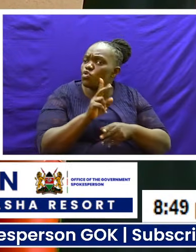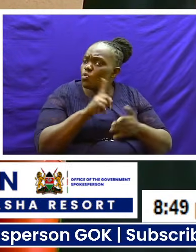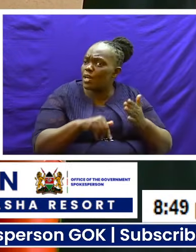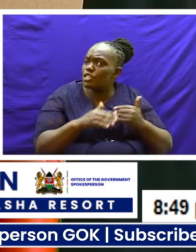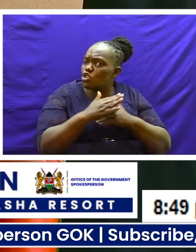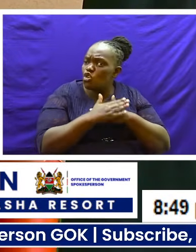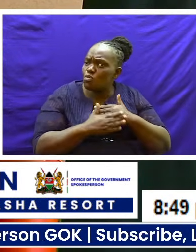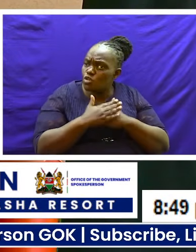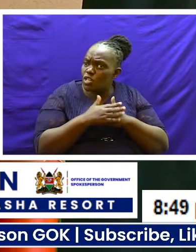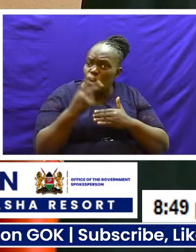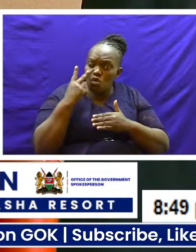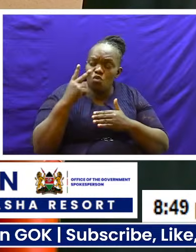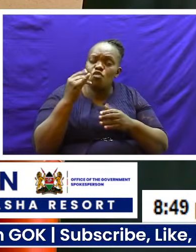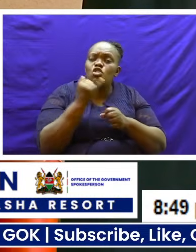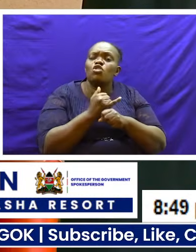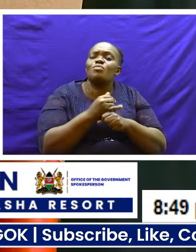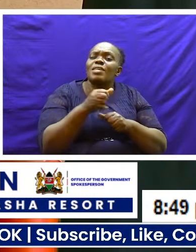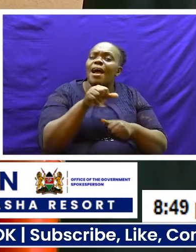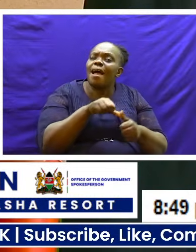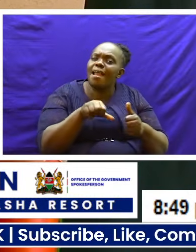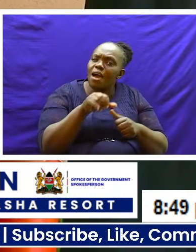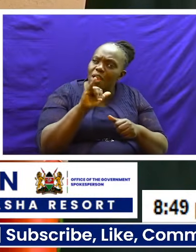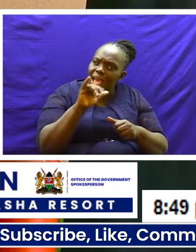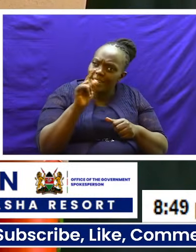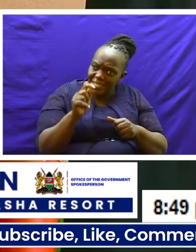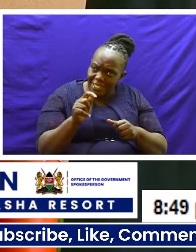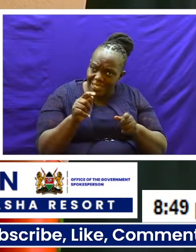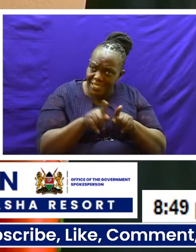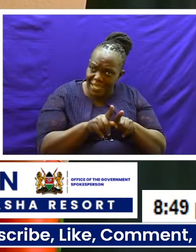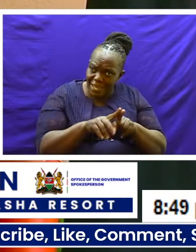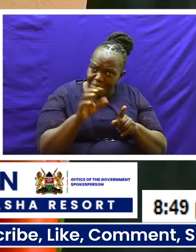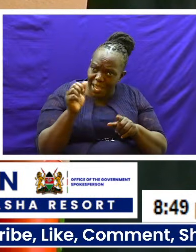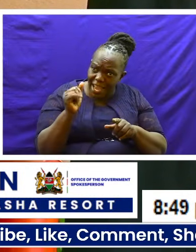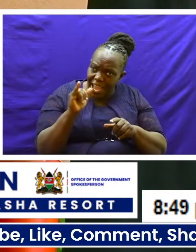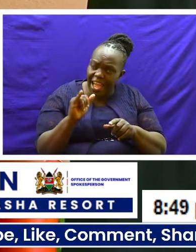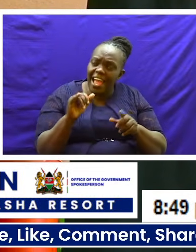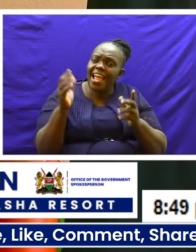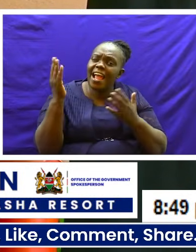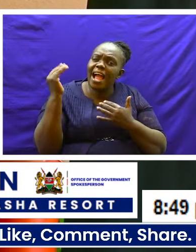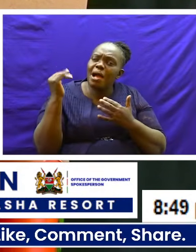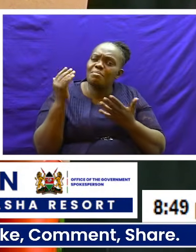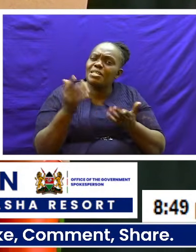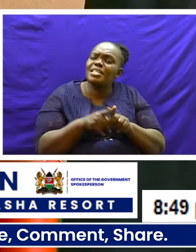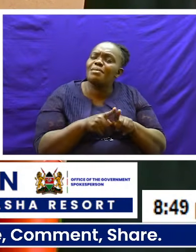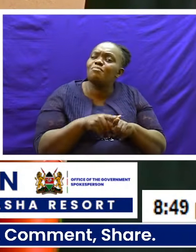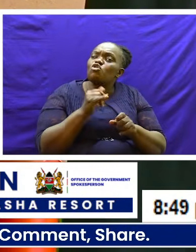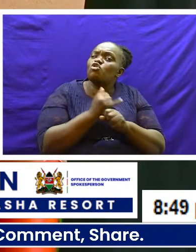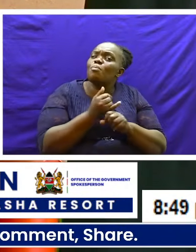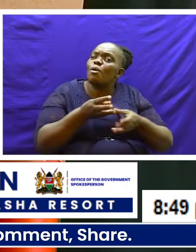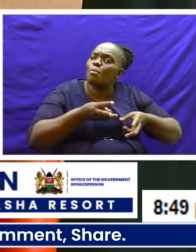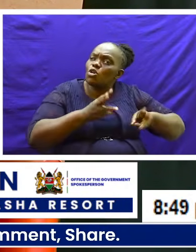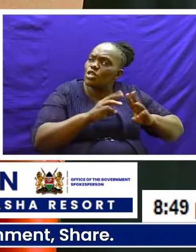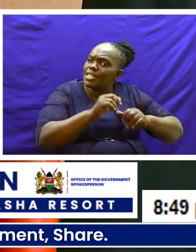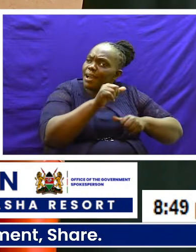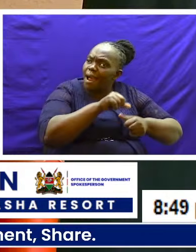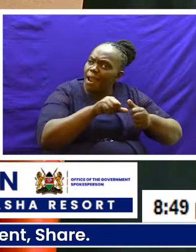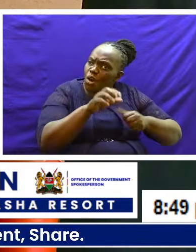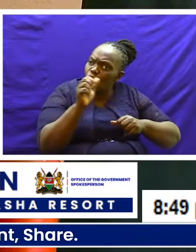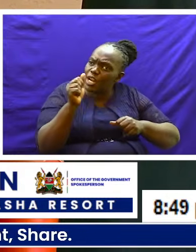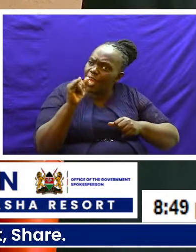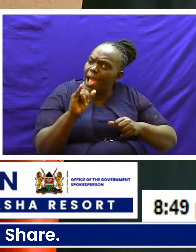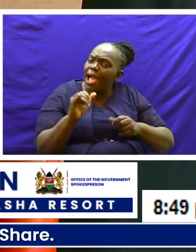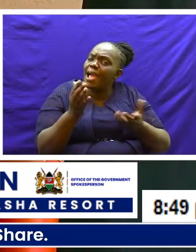saying, look for jobs around IT. AI is coming up. What are the job opportunities around